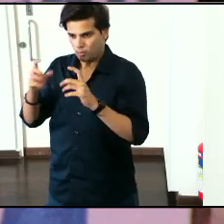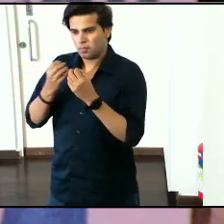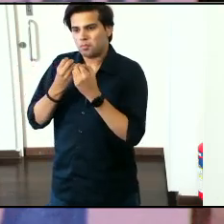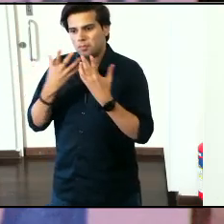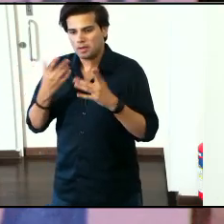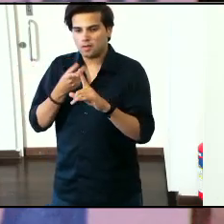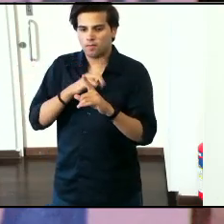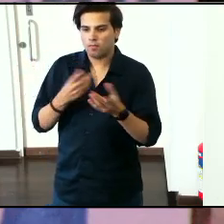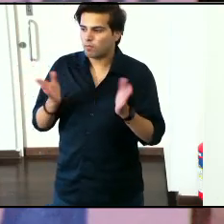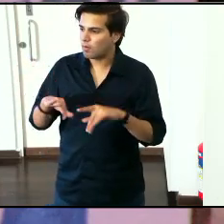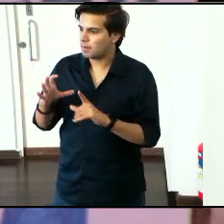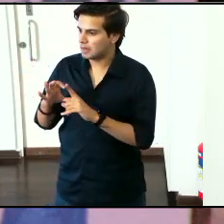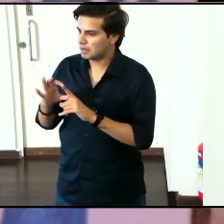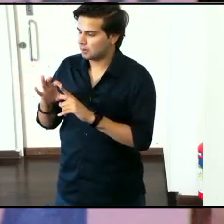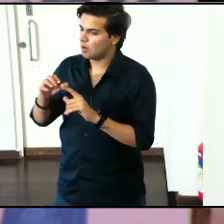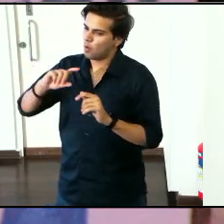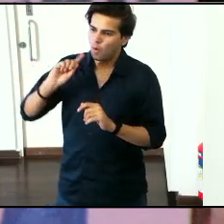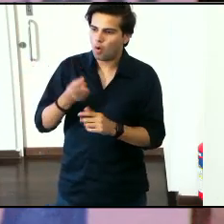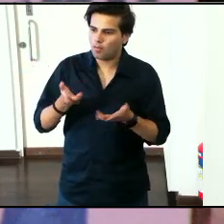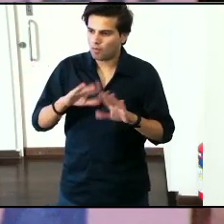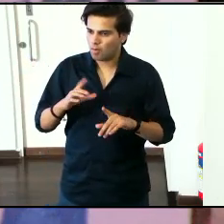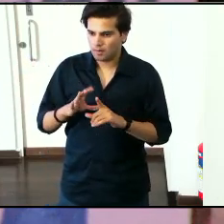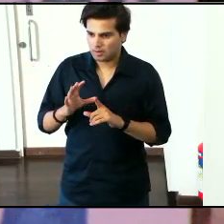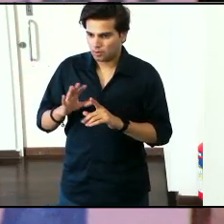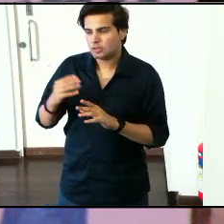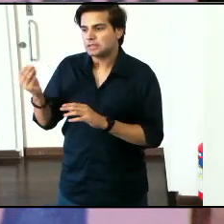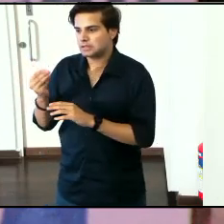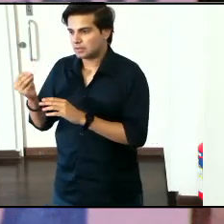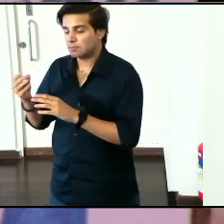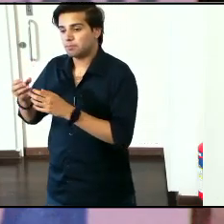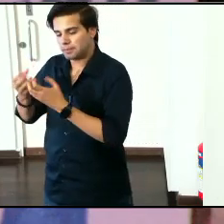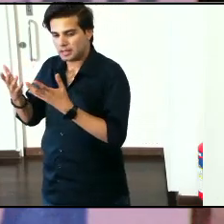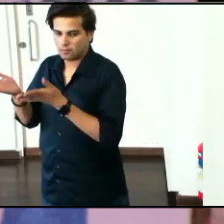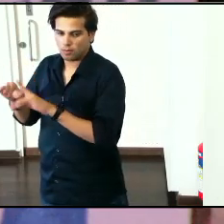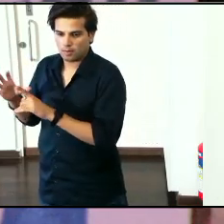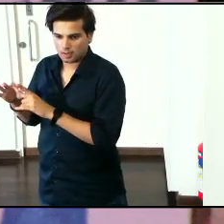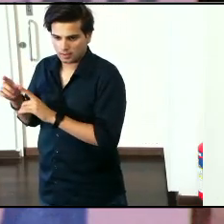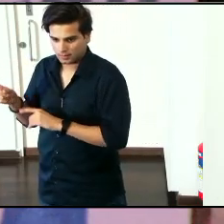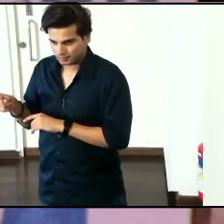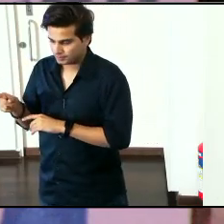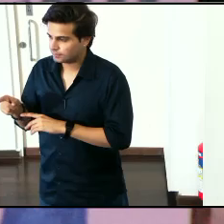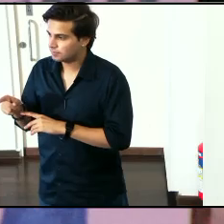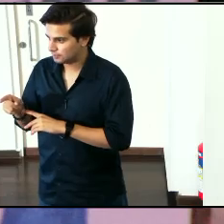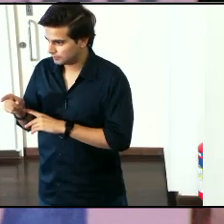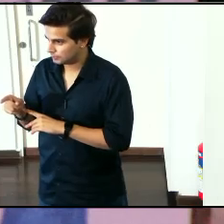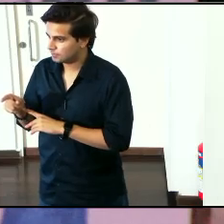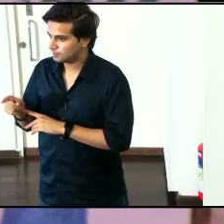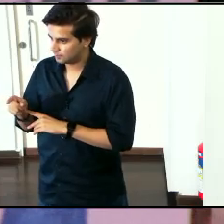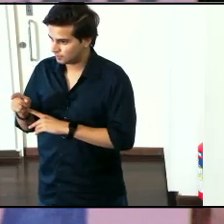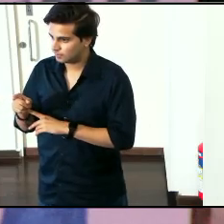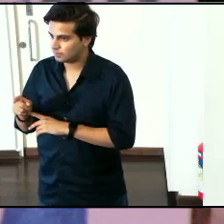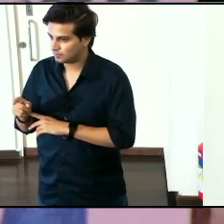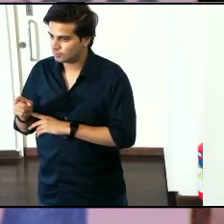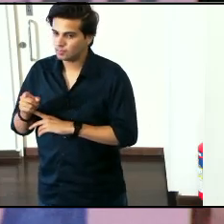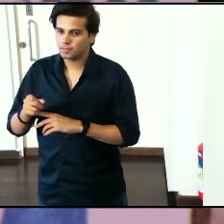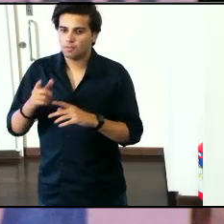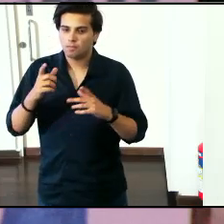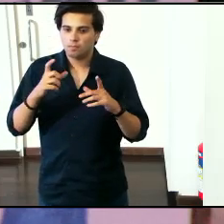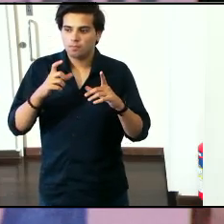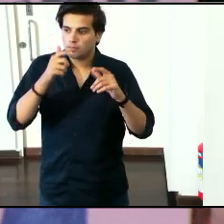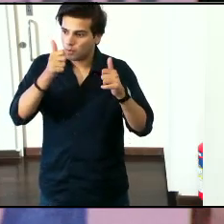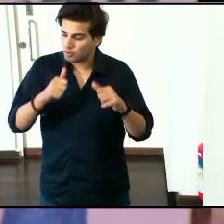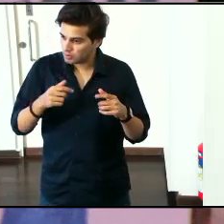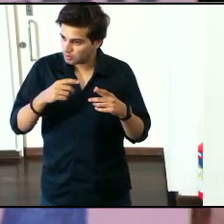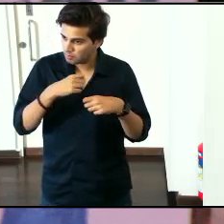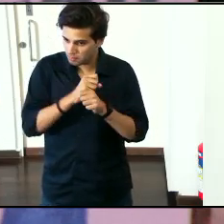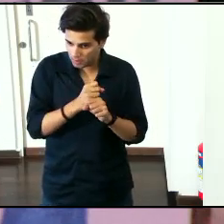from Delhi, not all are from Delhi. Just to give you a sense of the way in which posters are handmade, are